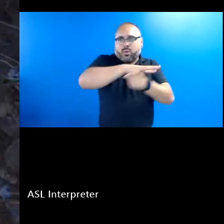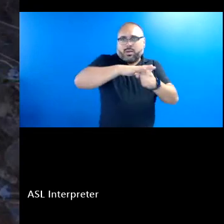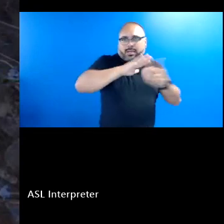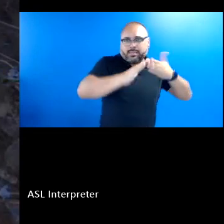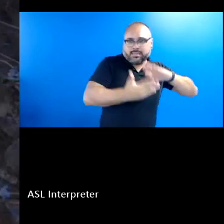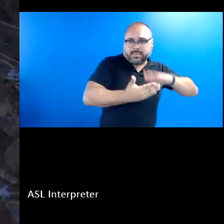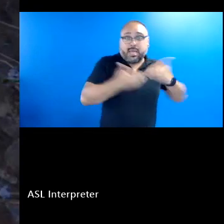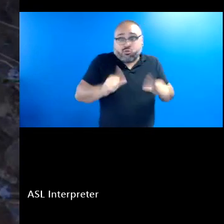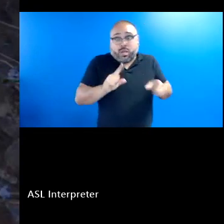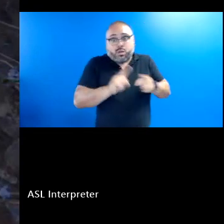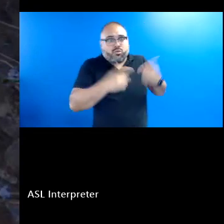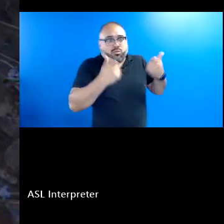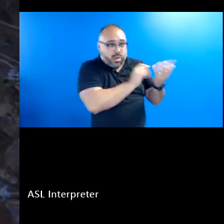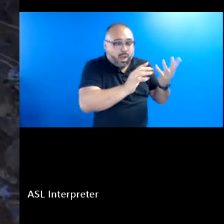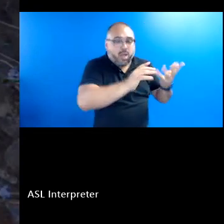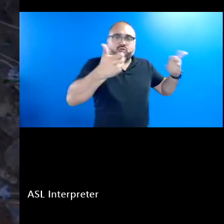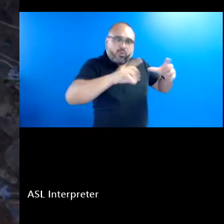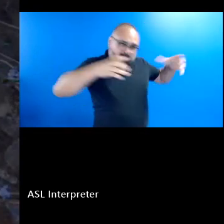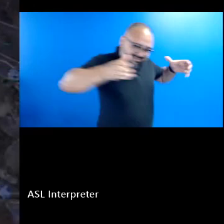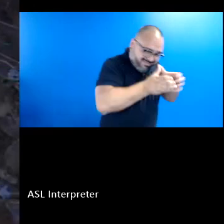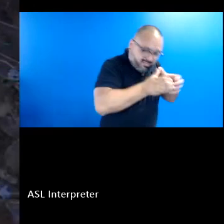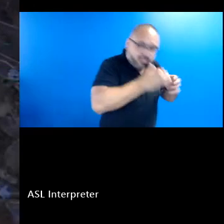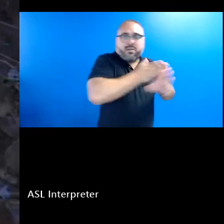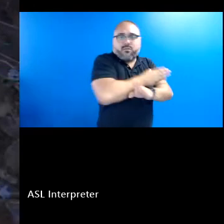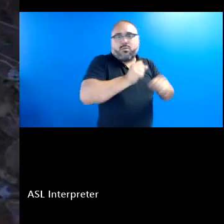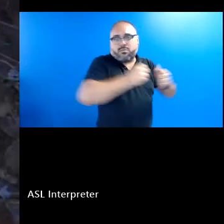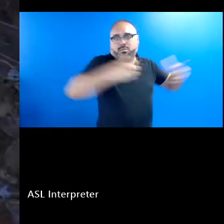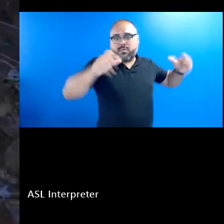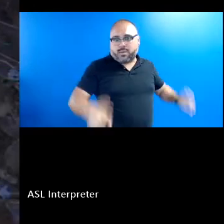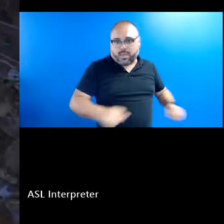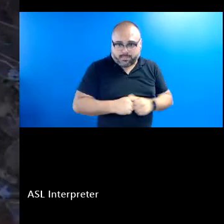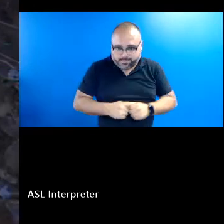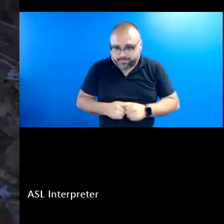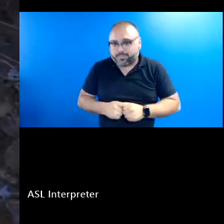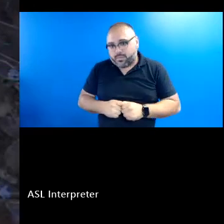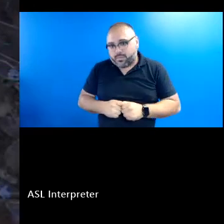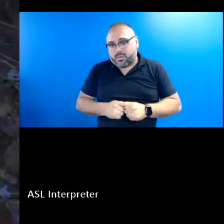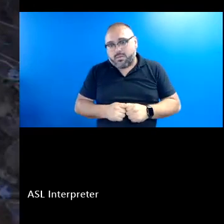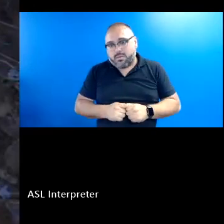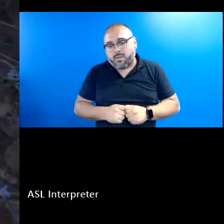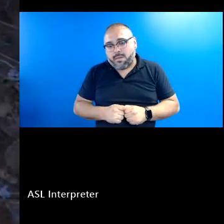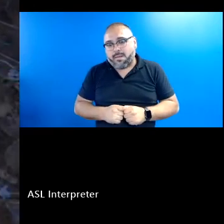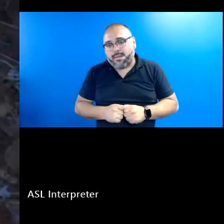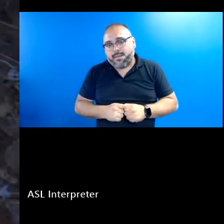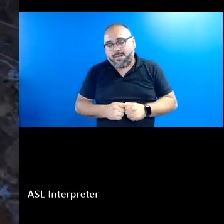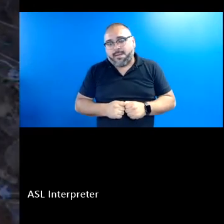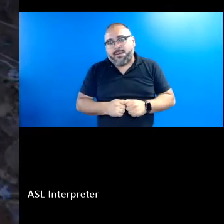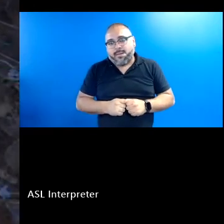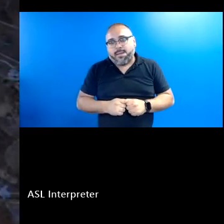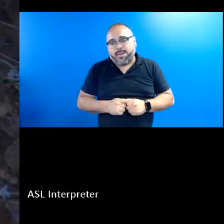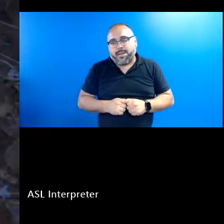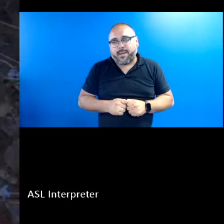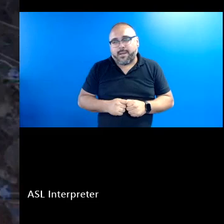it. We also try to, when we finish